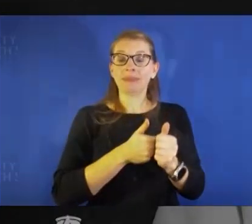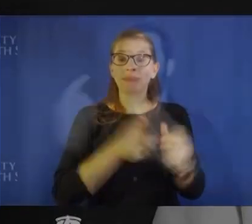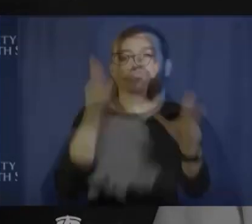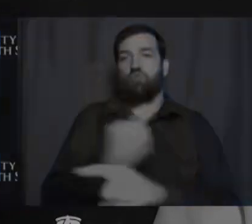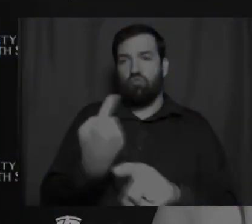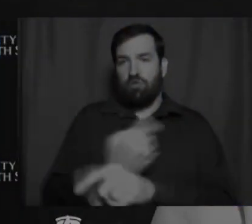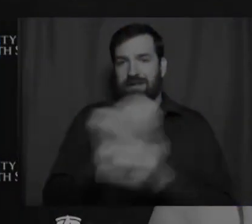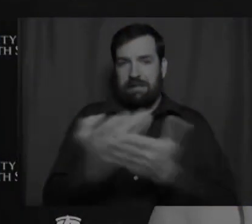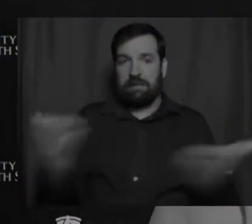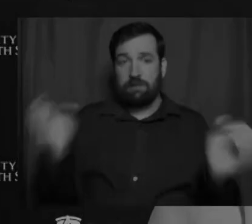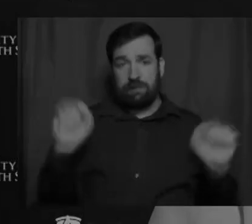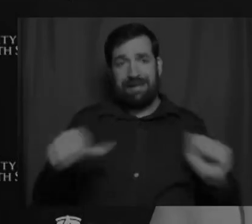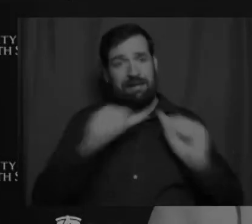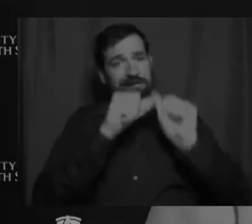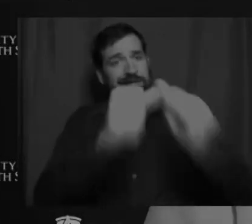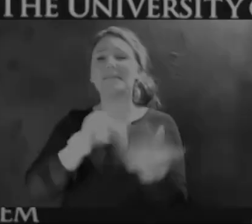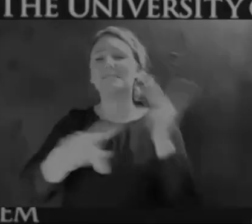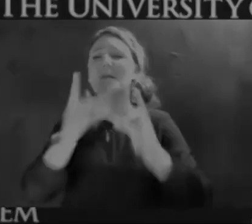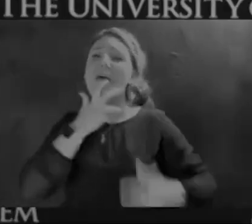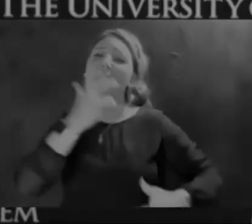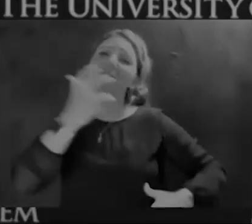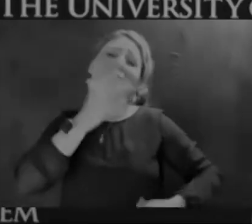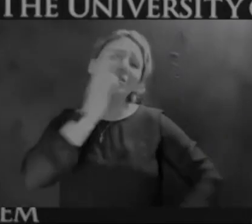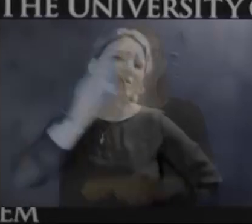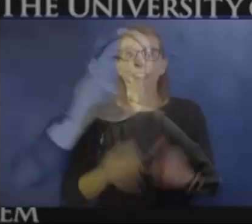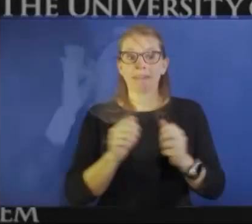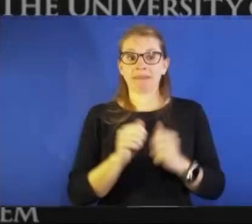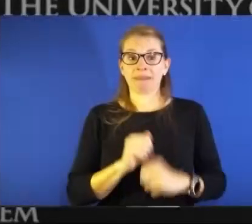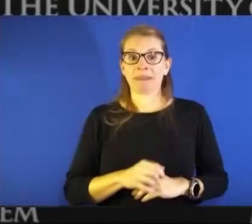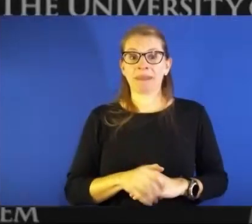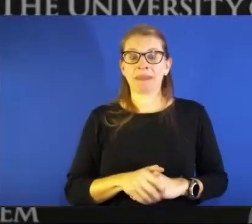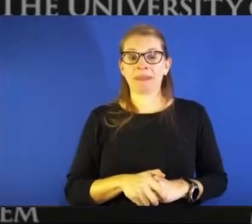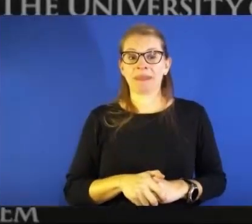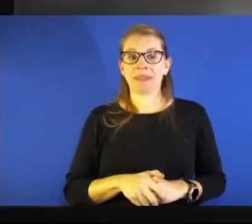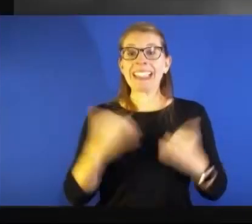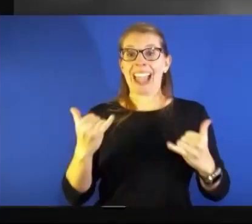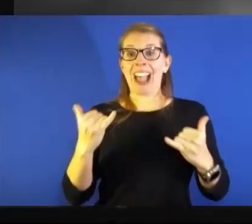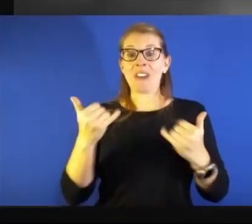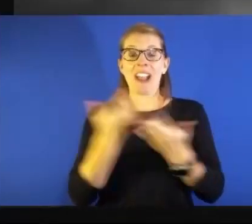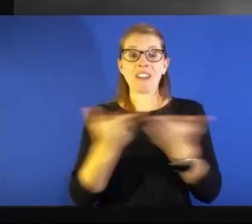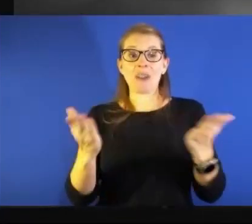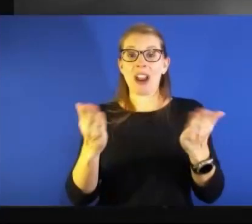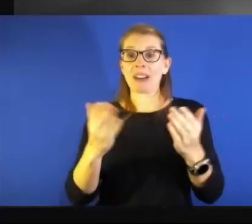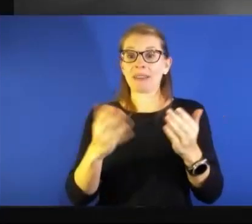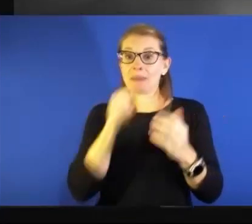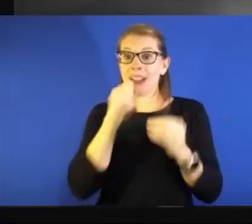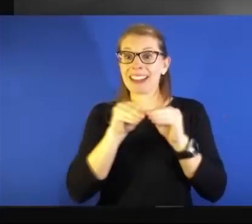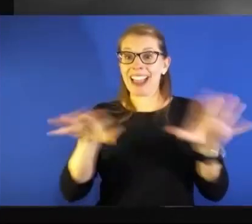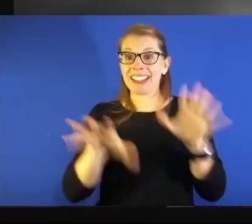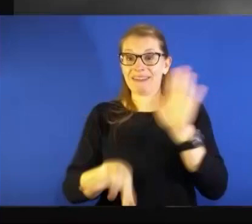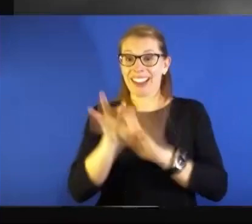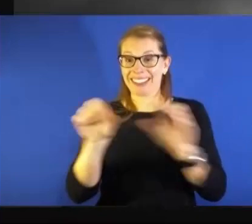open mics with Dr. Stites podcasts. Now everywhere podcasts are available.